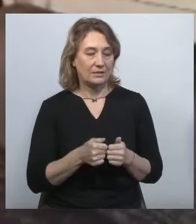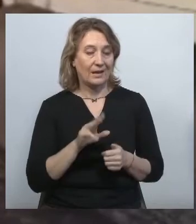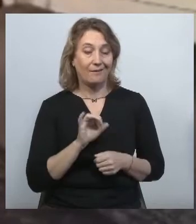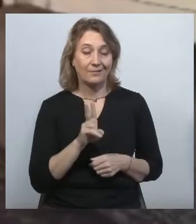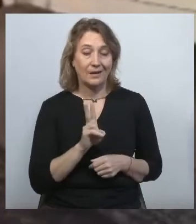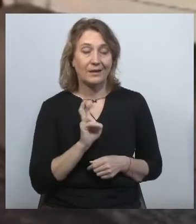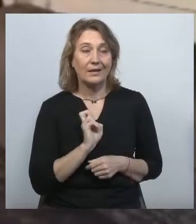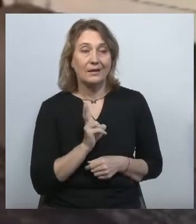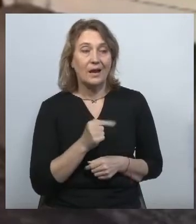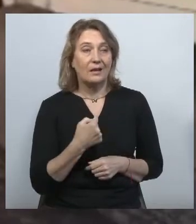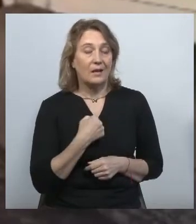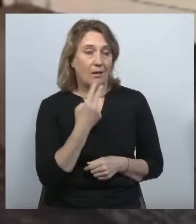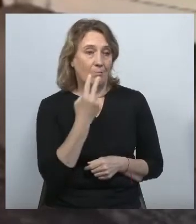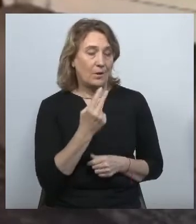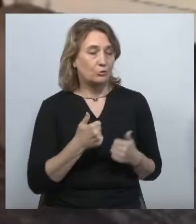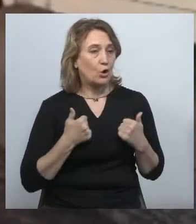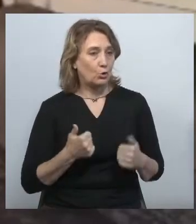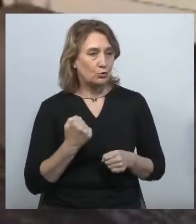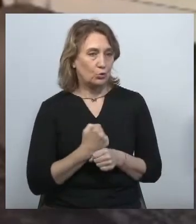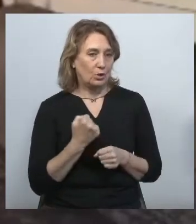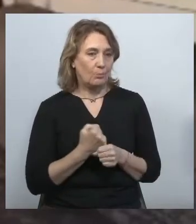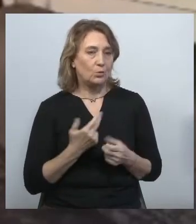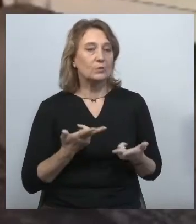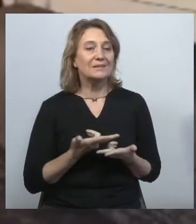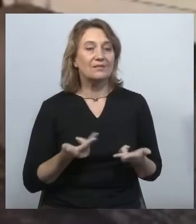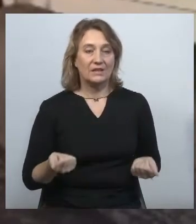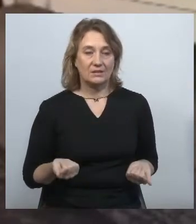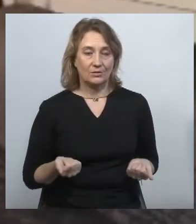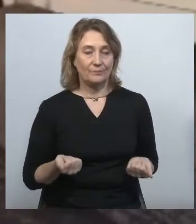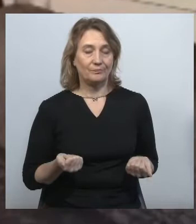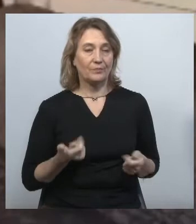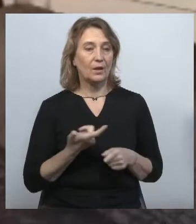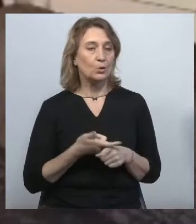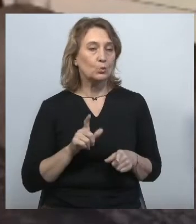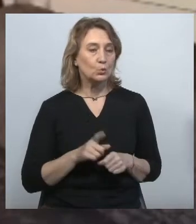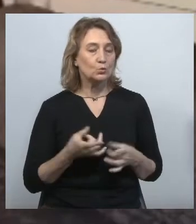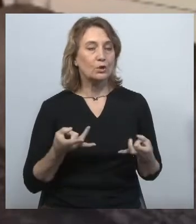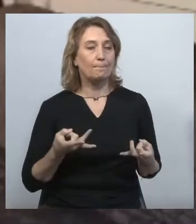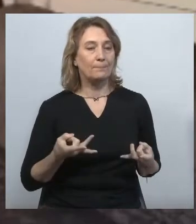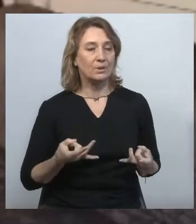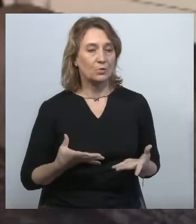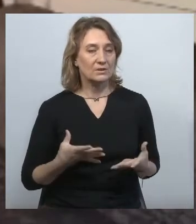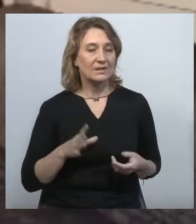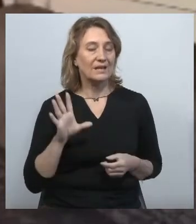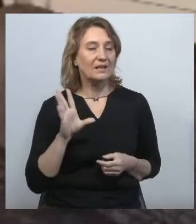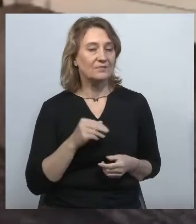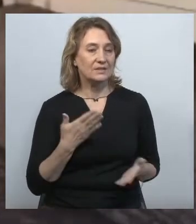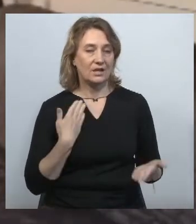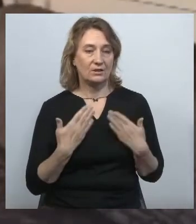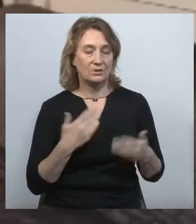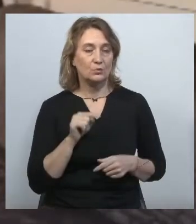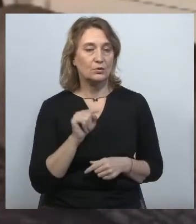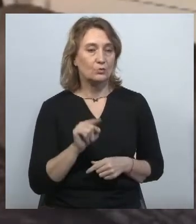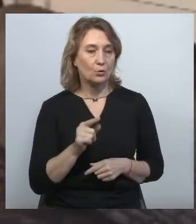underpinnings as I see them, and they're fairly straightforward. They relate to the desire an organisation has